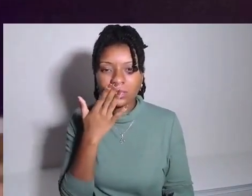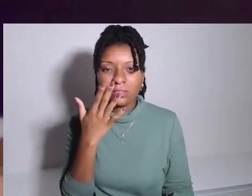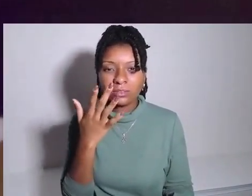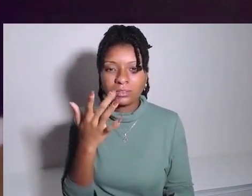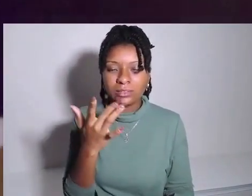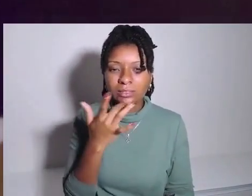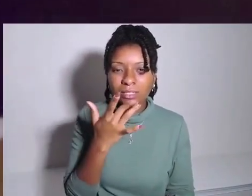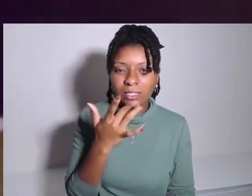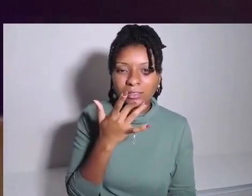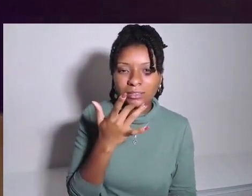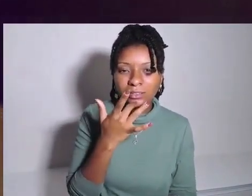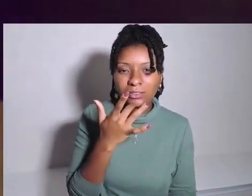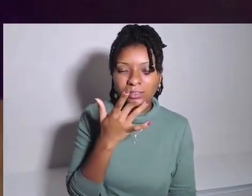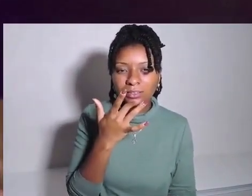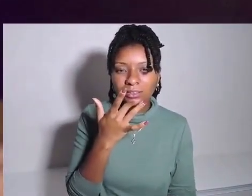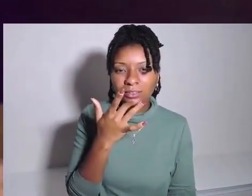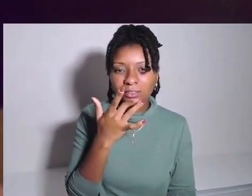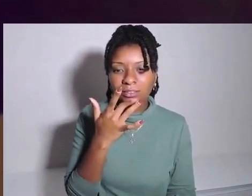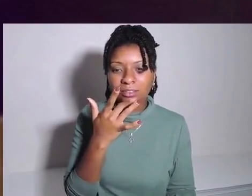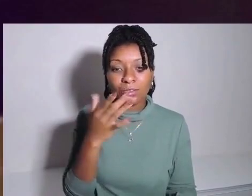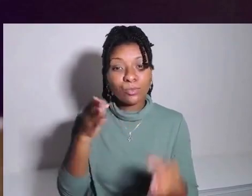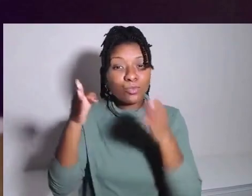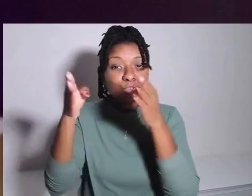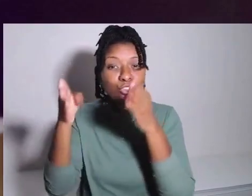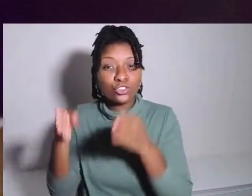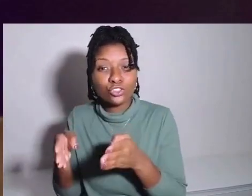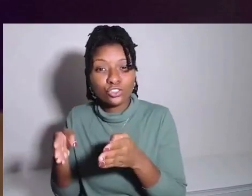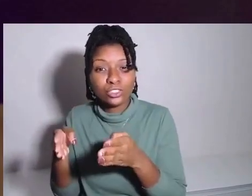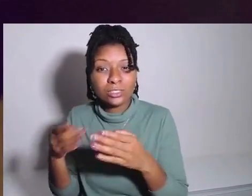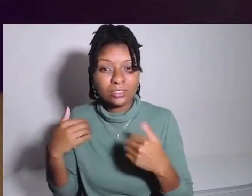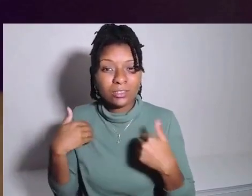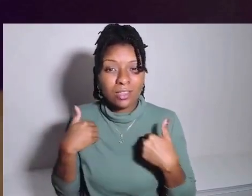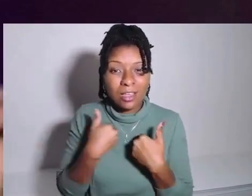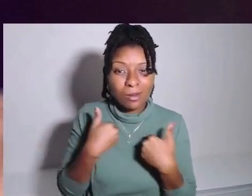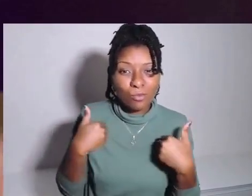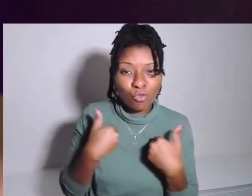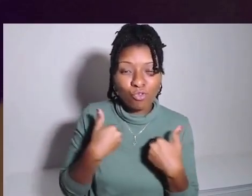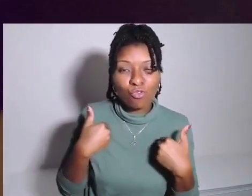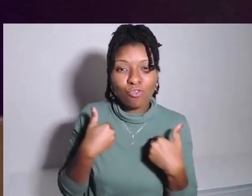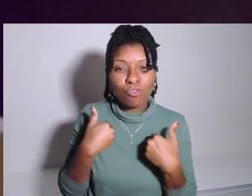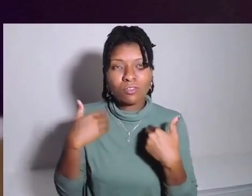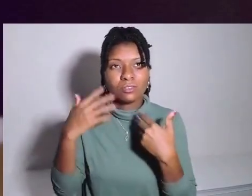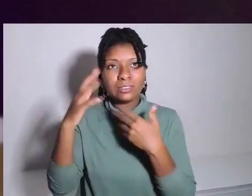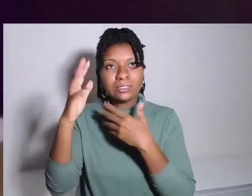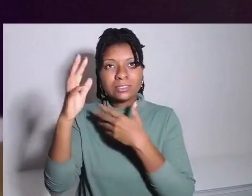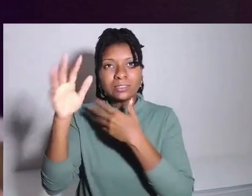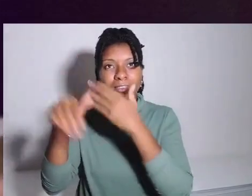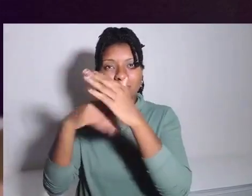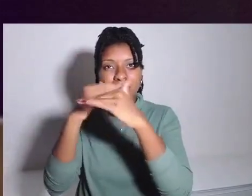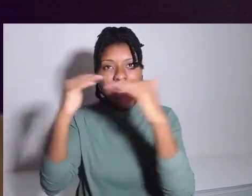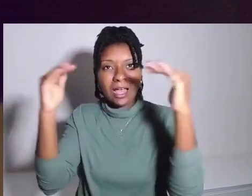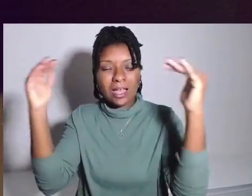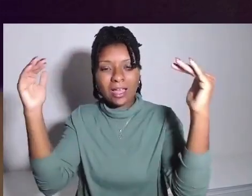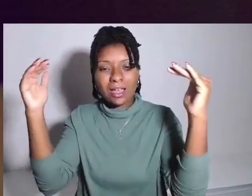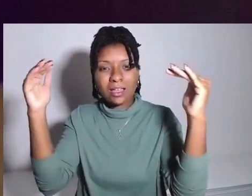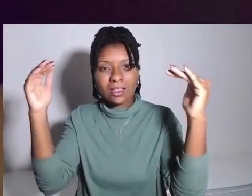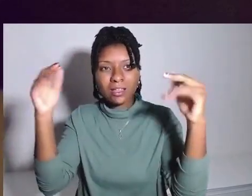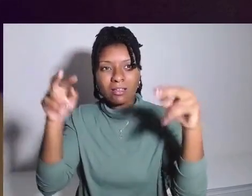that person, that four-legged, that being, that sky, that community,